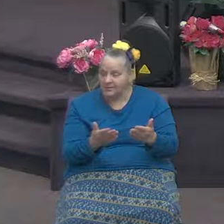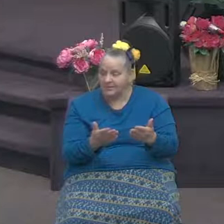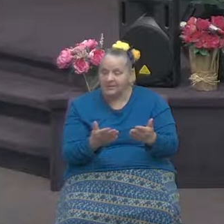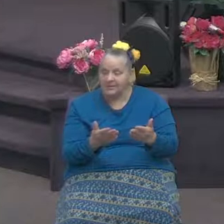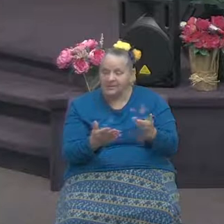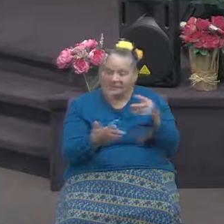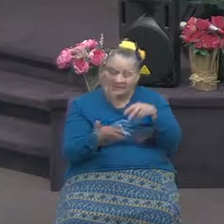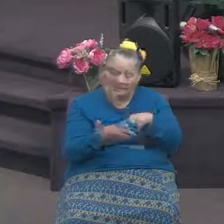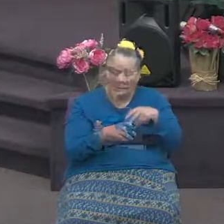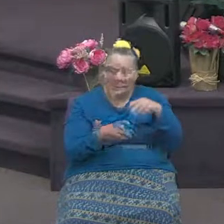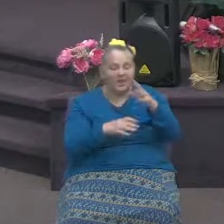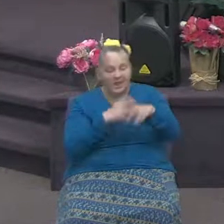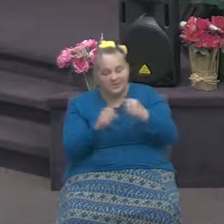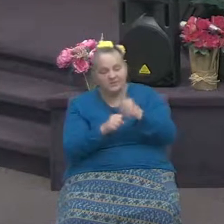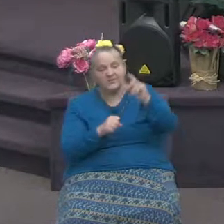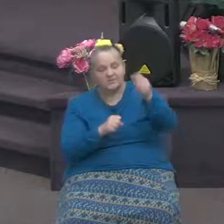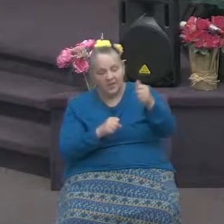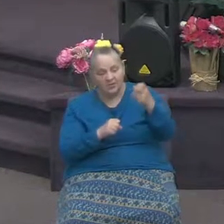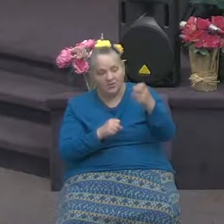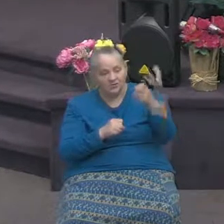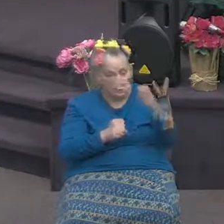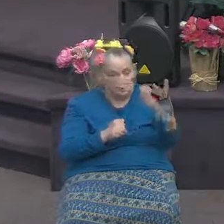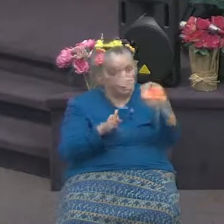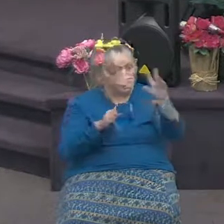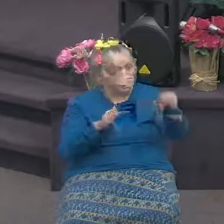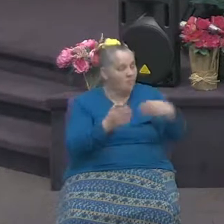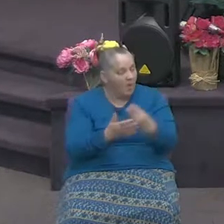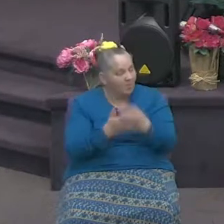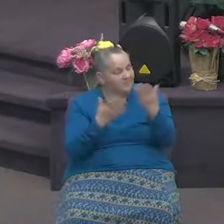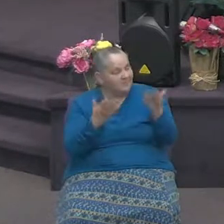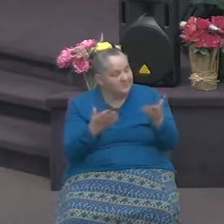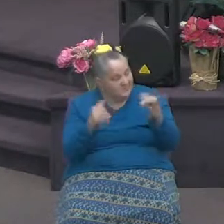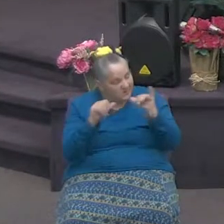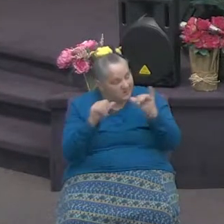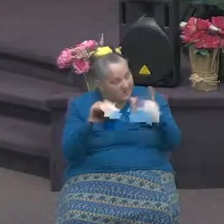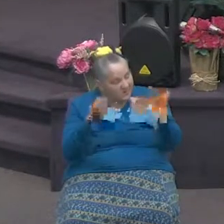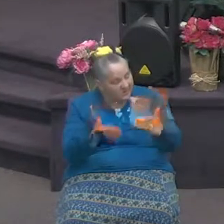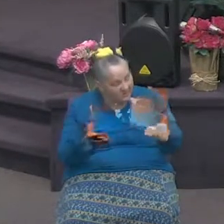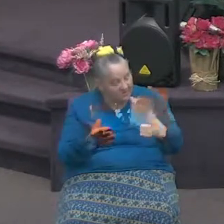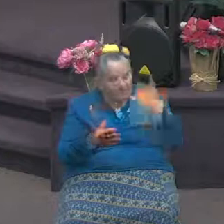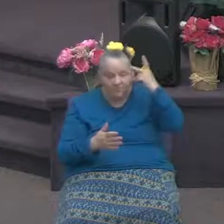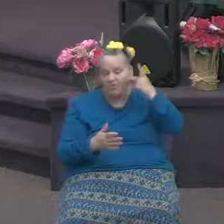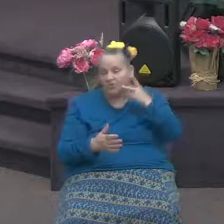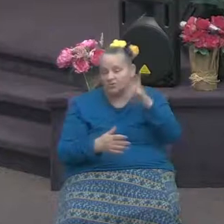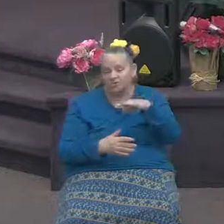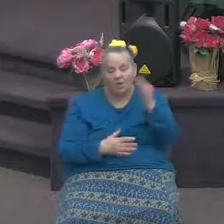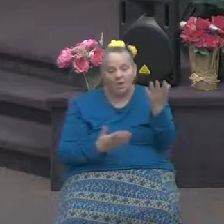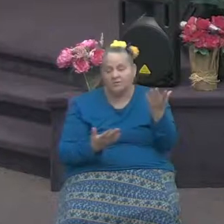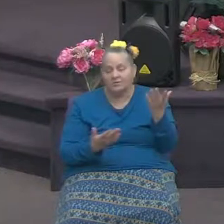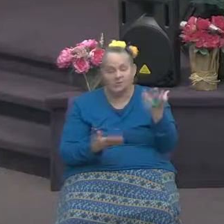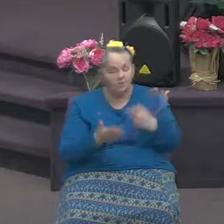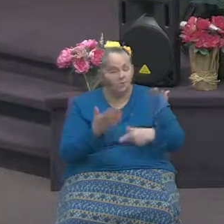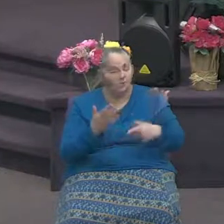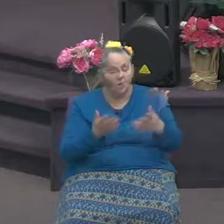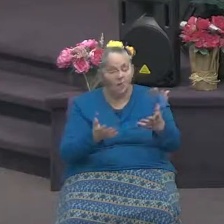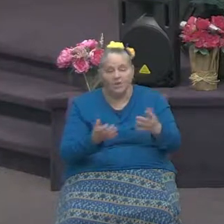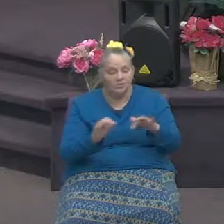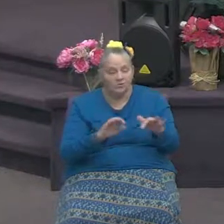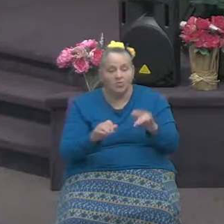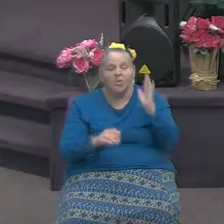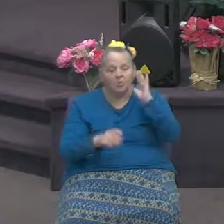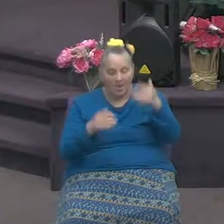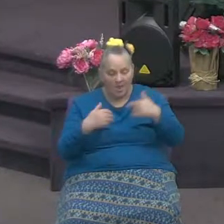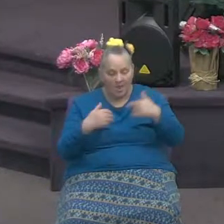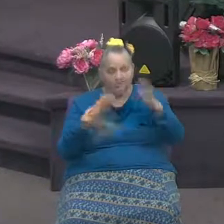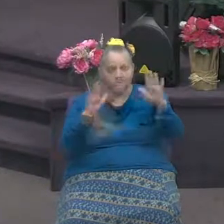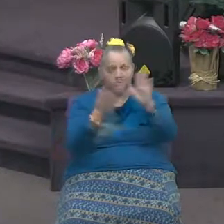you're between the ages of 10 and 12, you're welcome to stay. If you want to, parents, it's your choice as well. What you want to do, we will be having Sunday